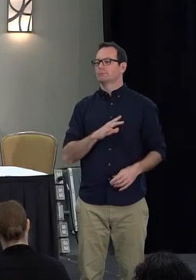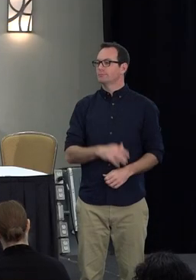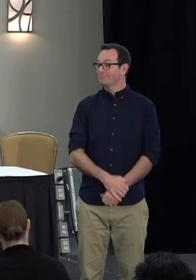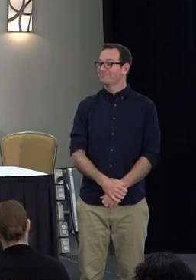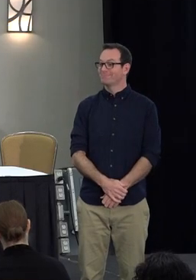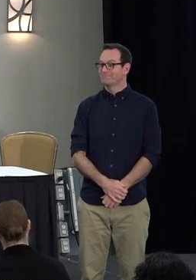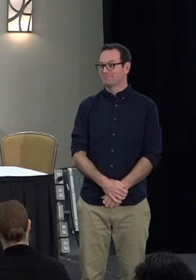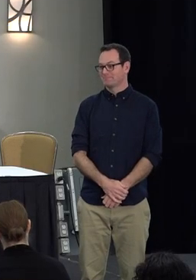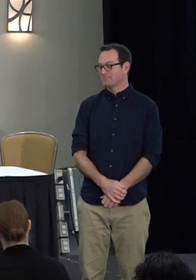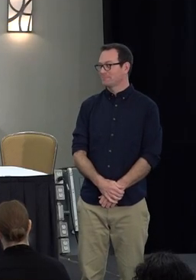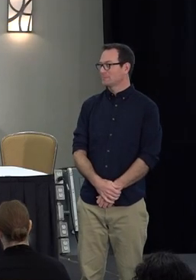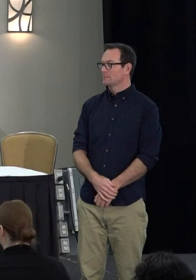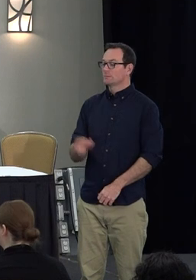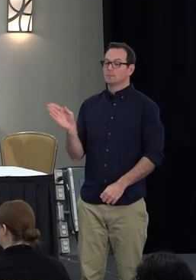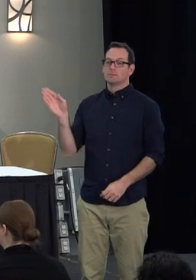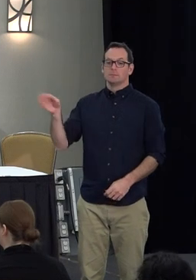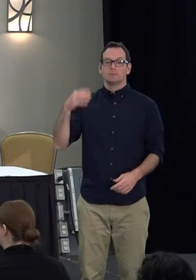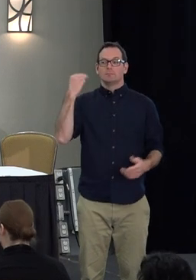Thank you. So I think that's it.